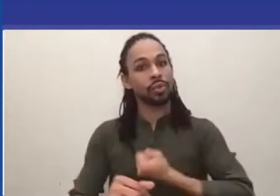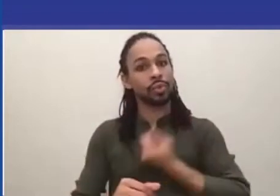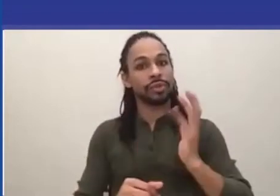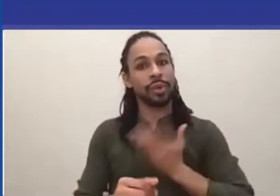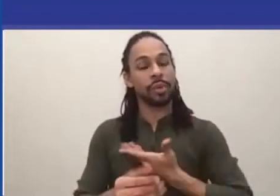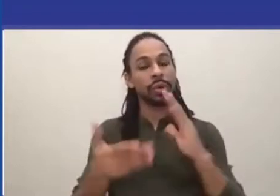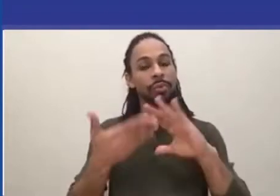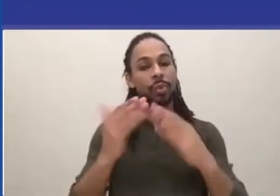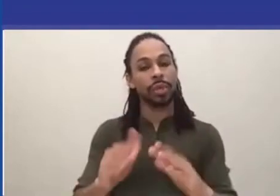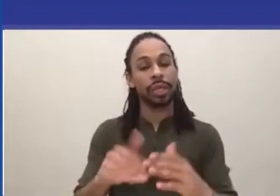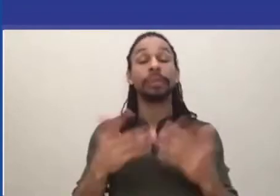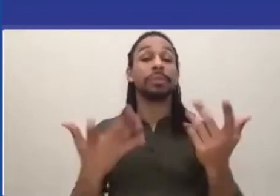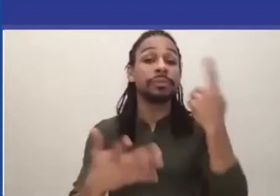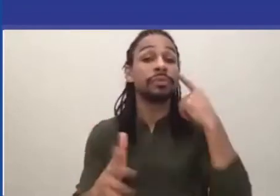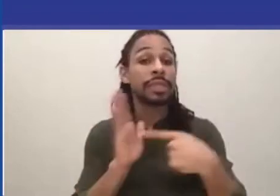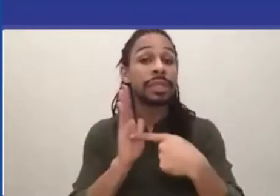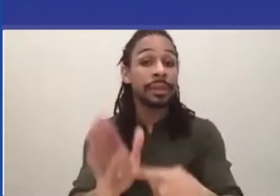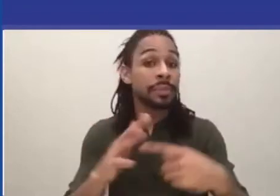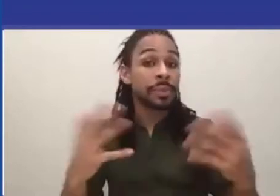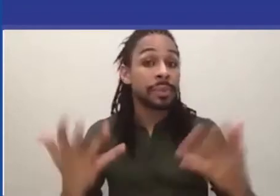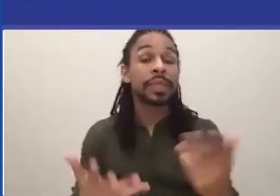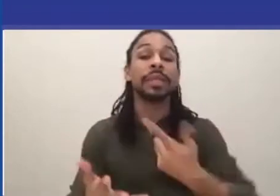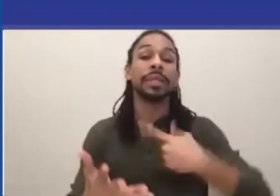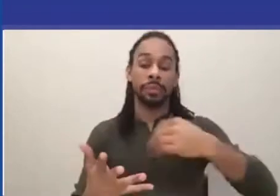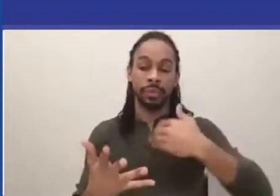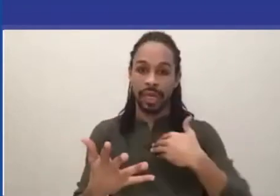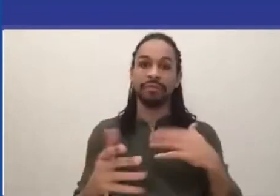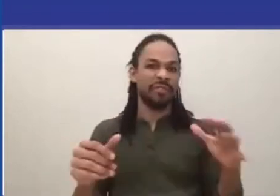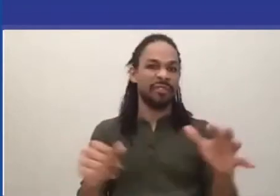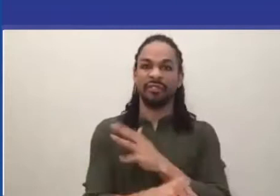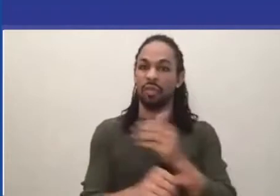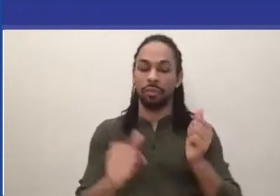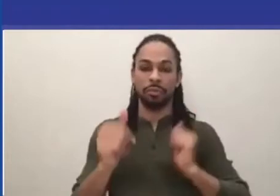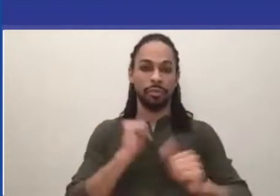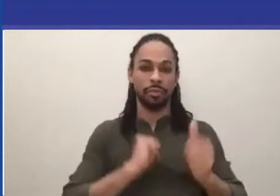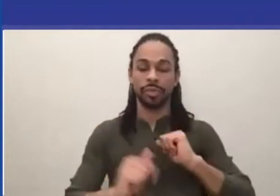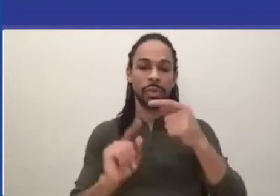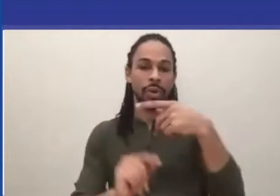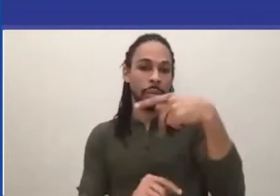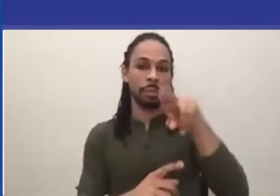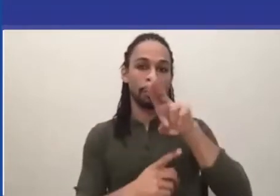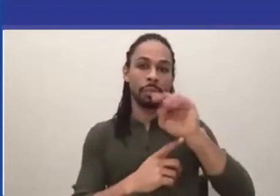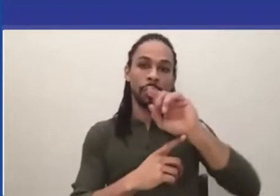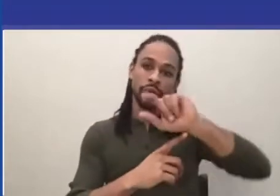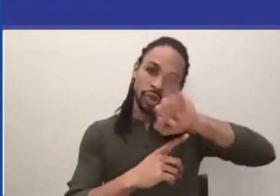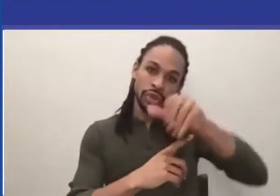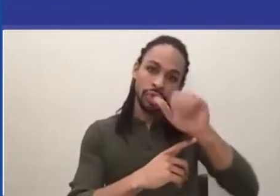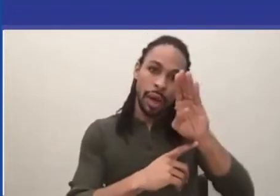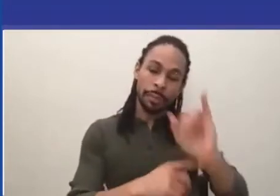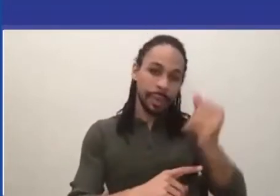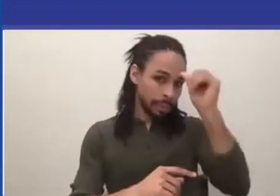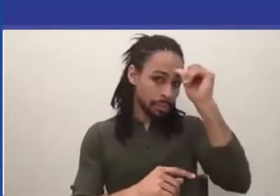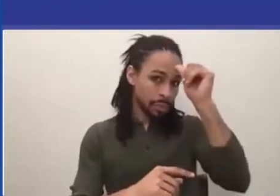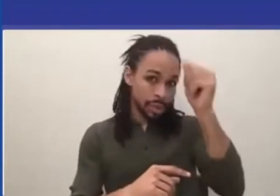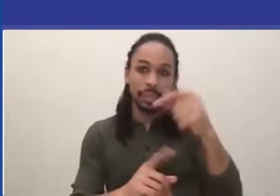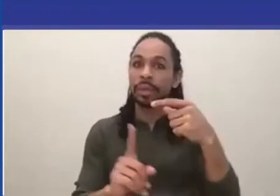Mexican communities of California. And so we are both in the social spaces of weddings and